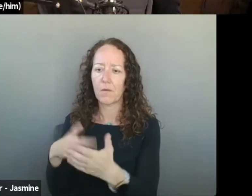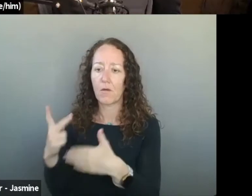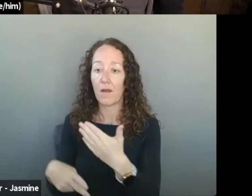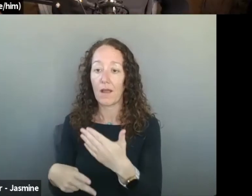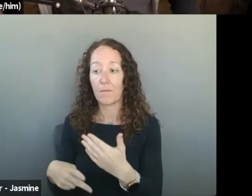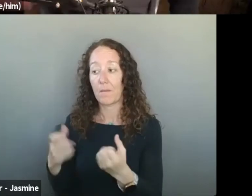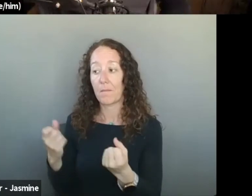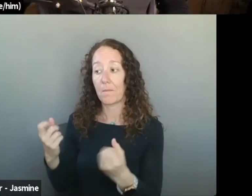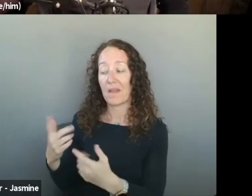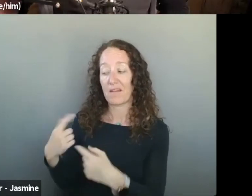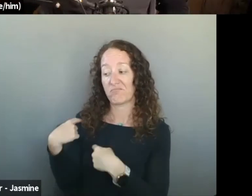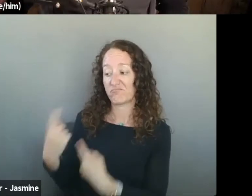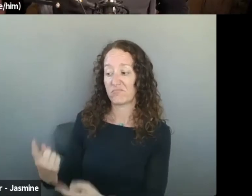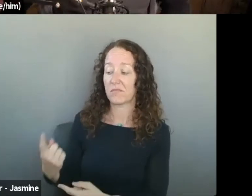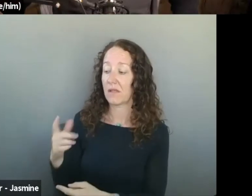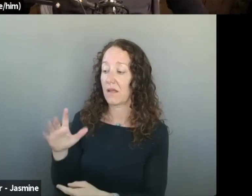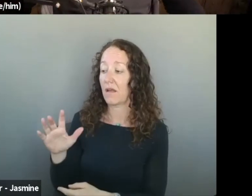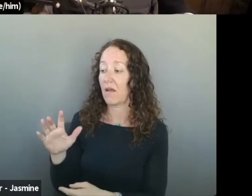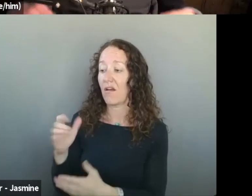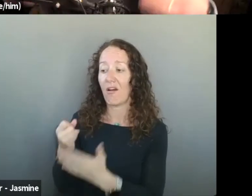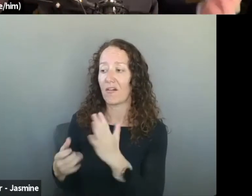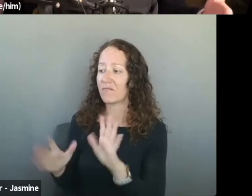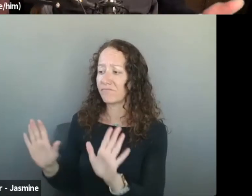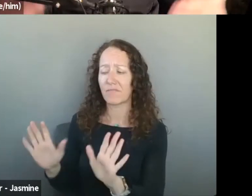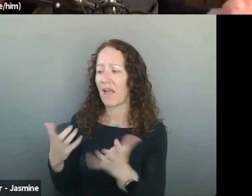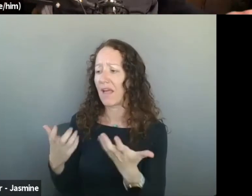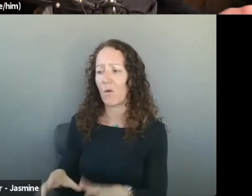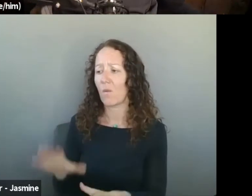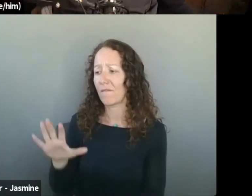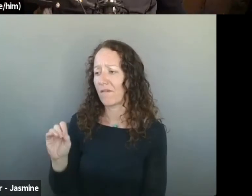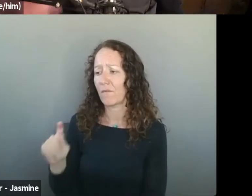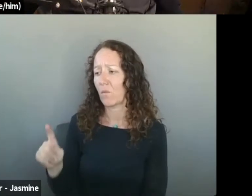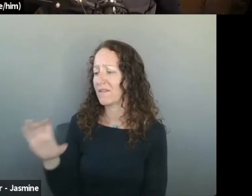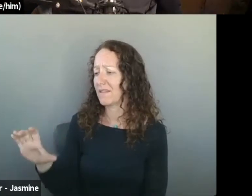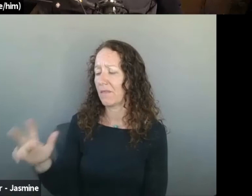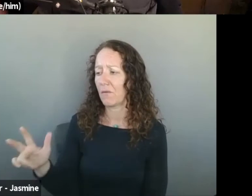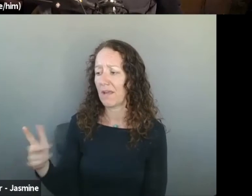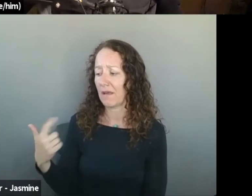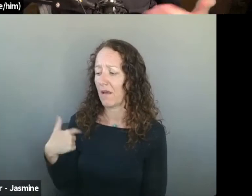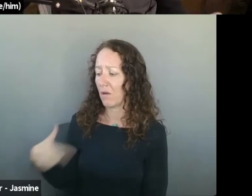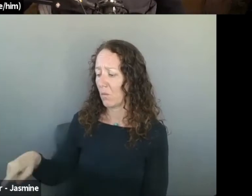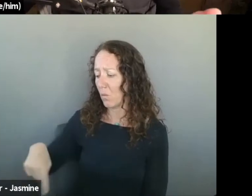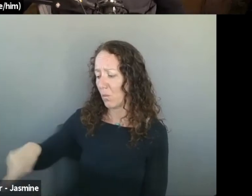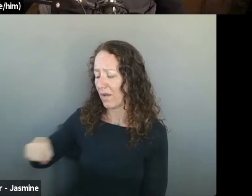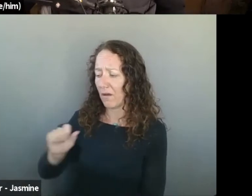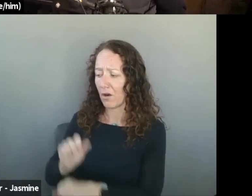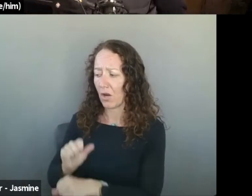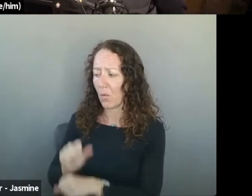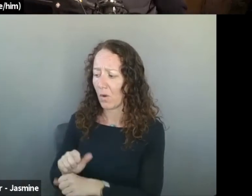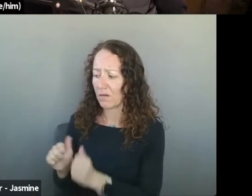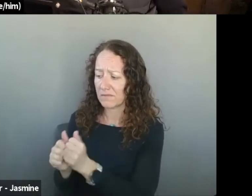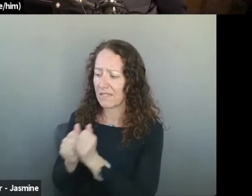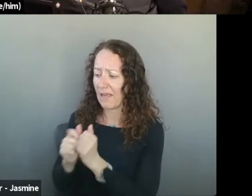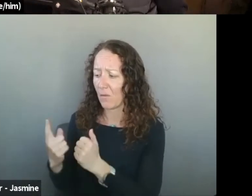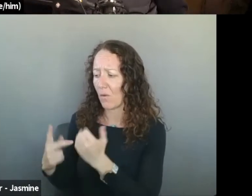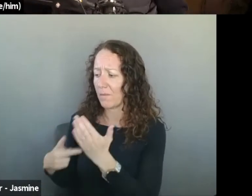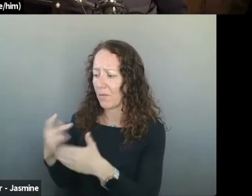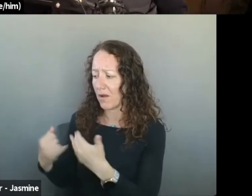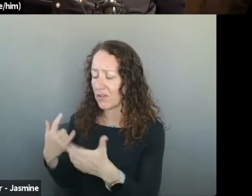for this. I want to work with these people on this project. And when we're done, and we don't need to keep this thing going. So,